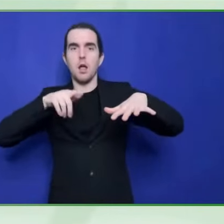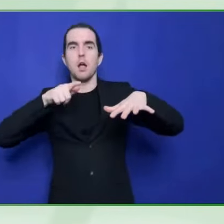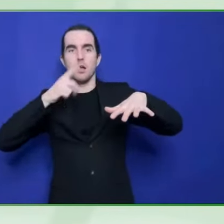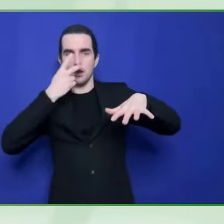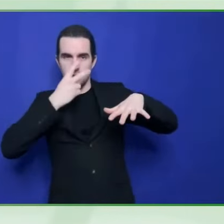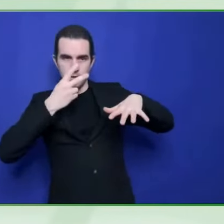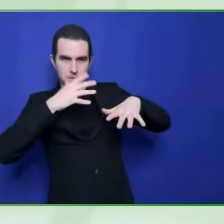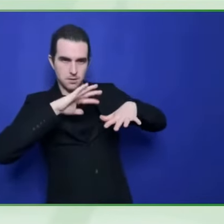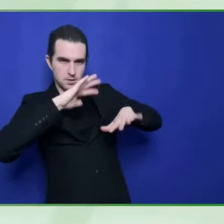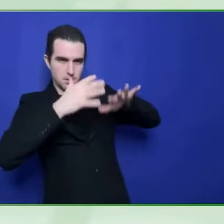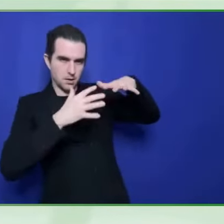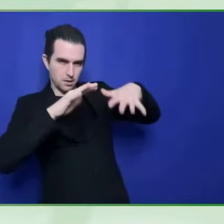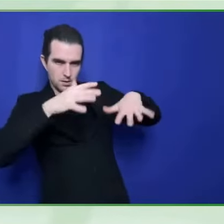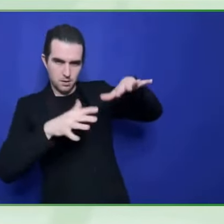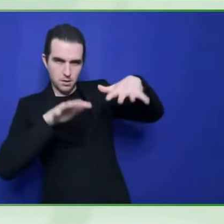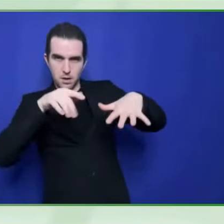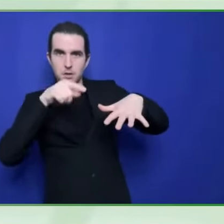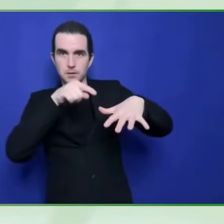please.